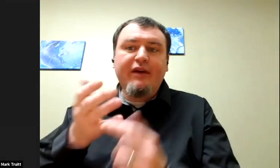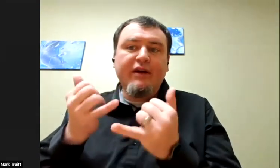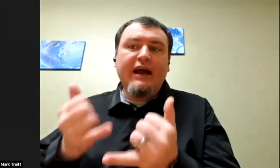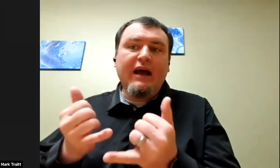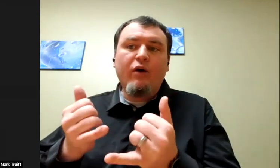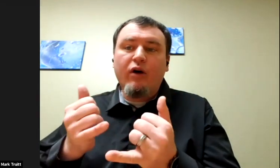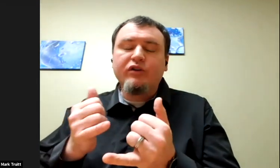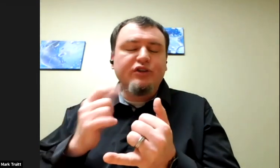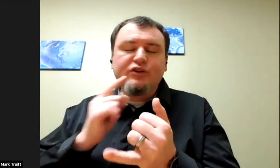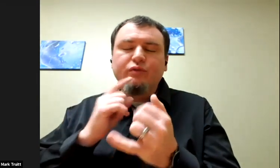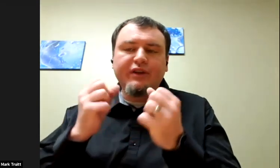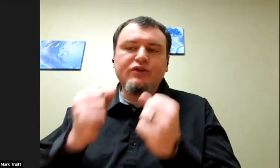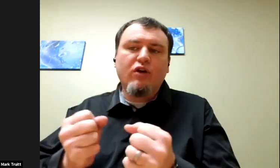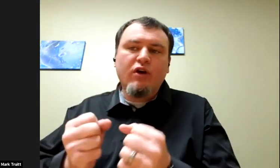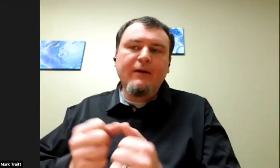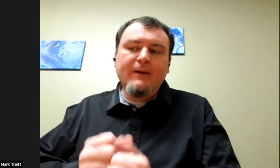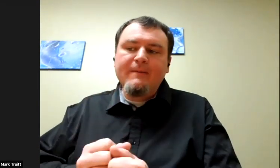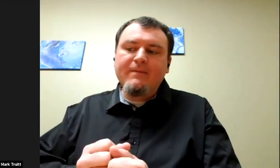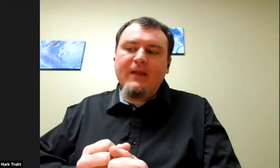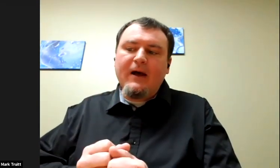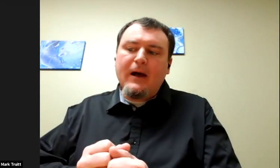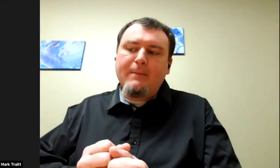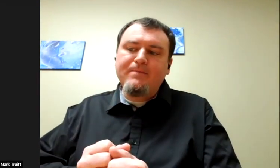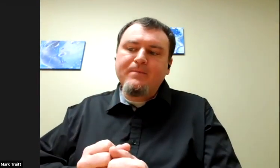who are there now are just really strong.